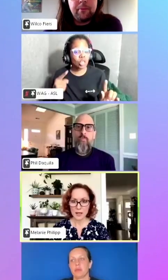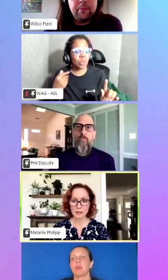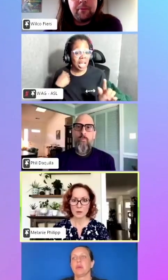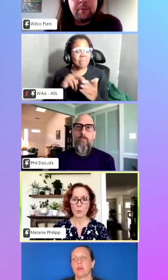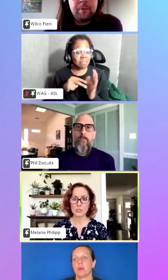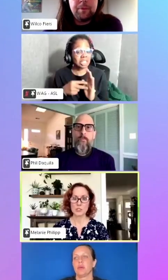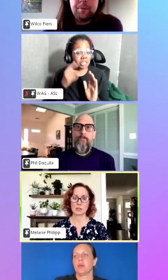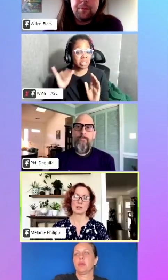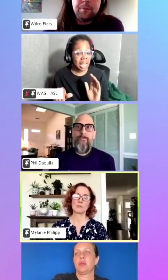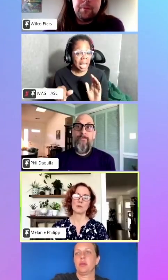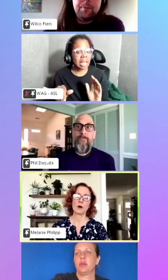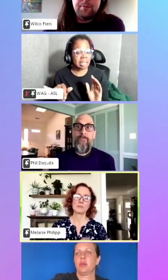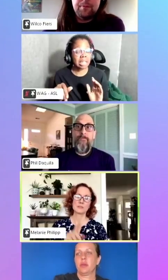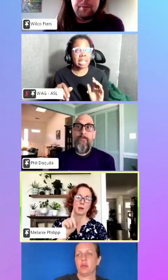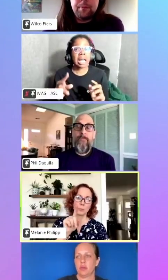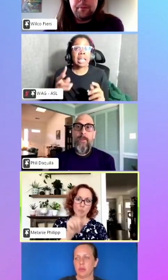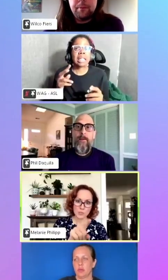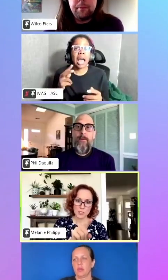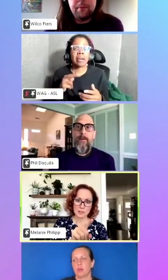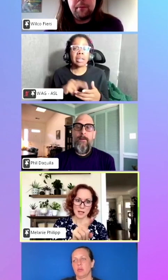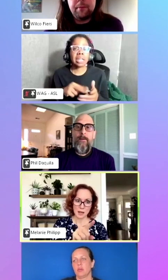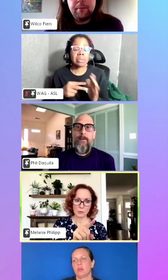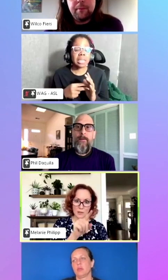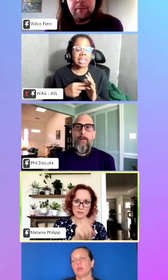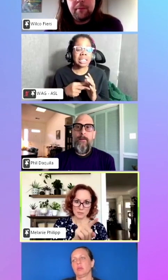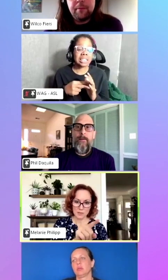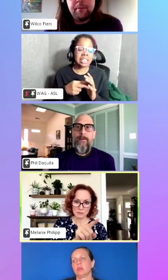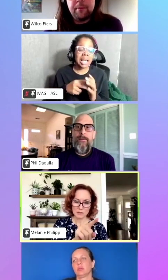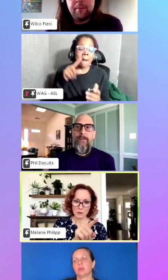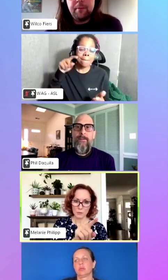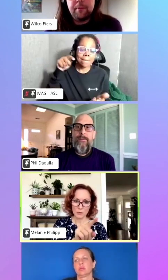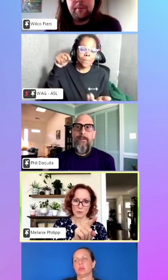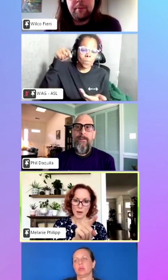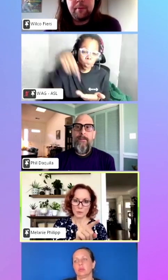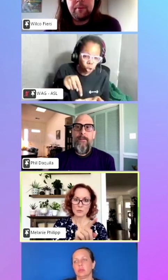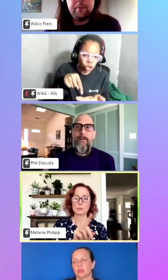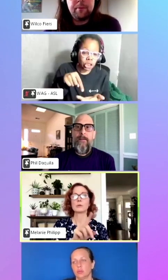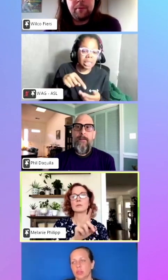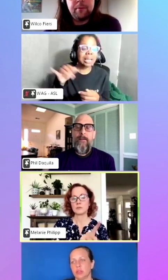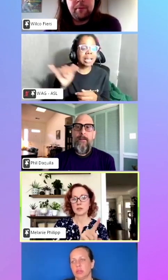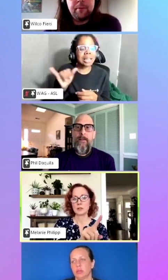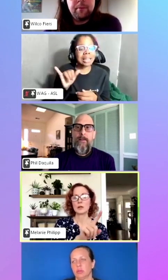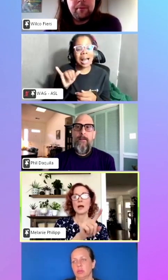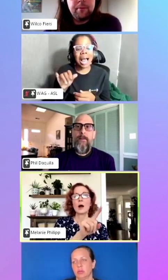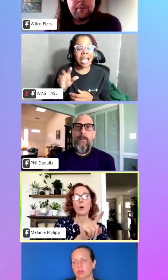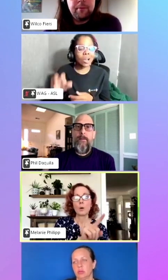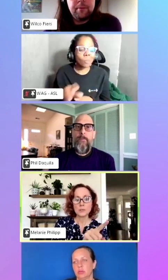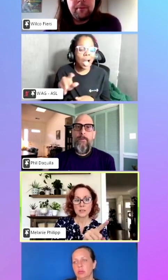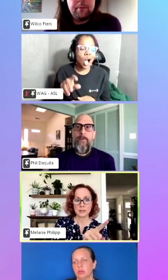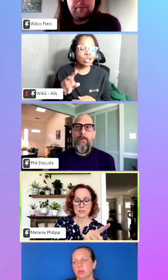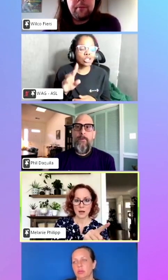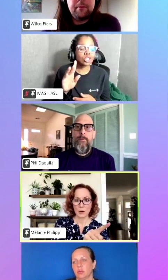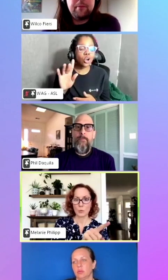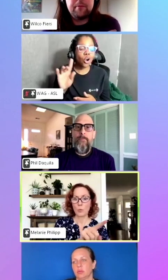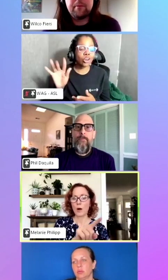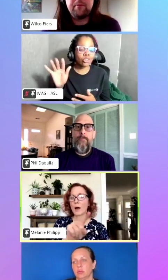for dragging, which involves pushing down on something. So with your mouse or with your finger, holding